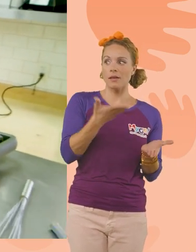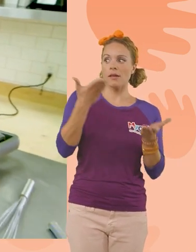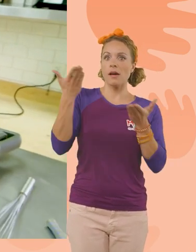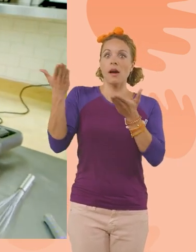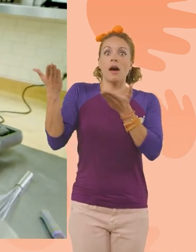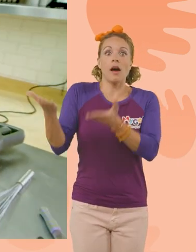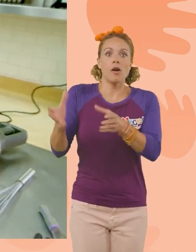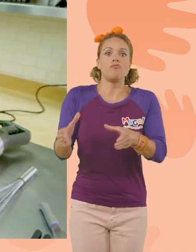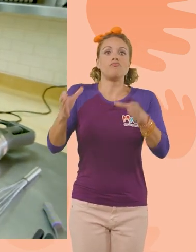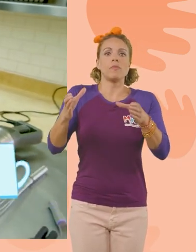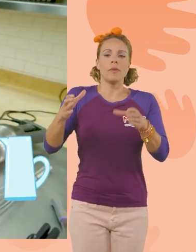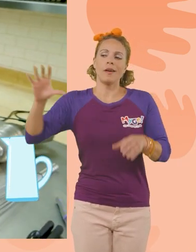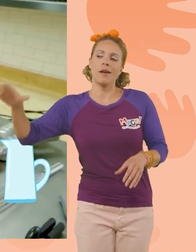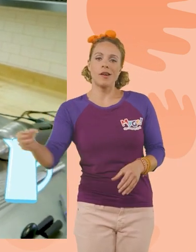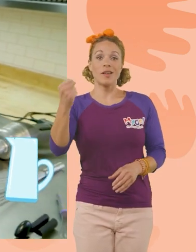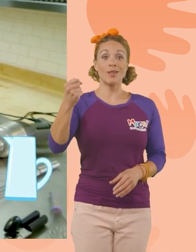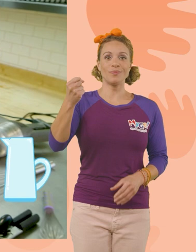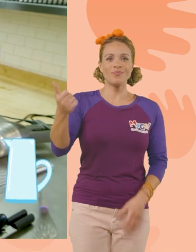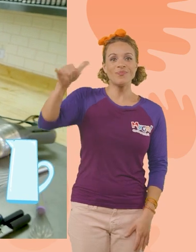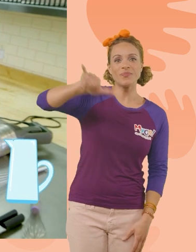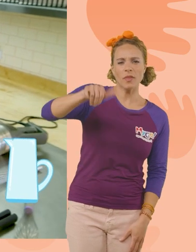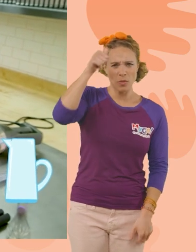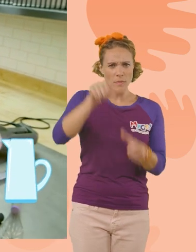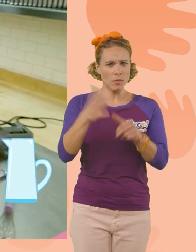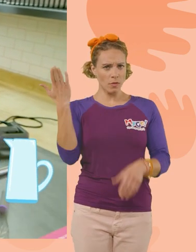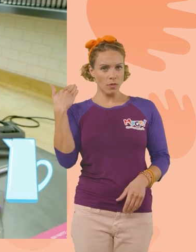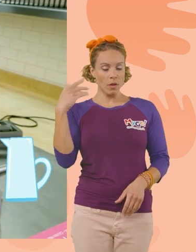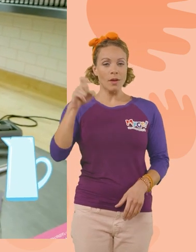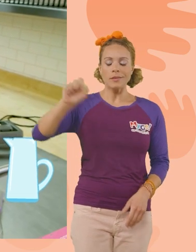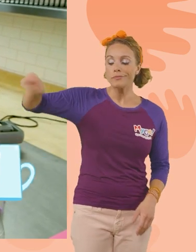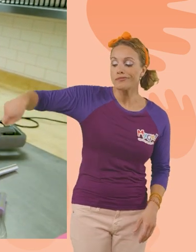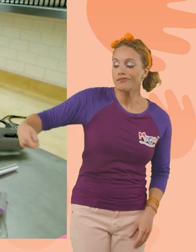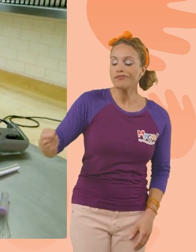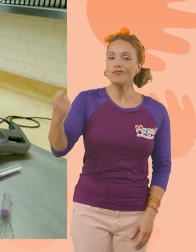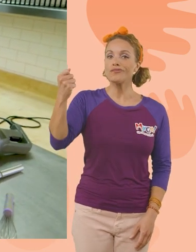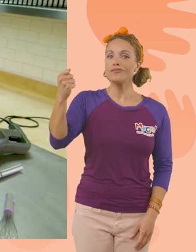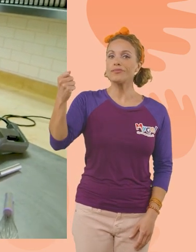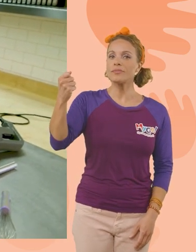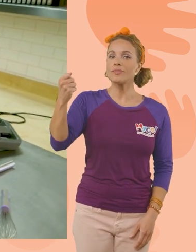up and grab this pitcher. Remember from earlier, we need to scoop some out.